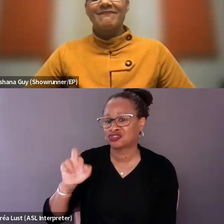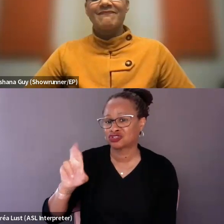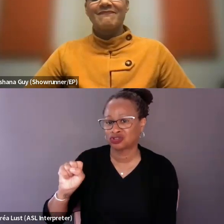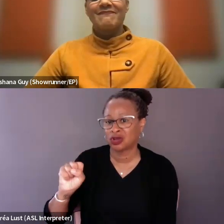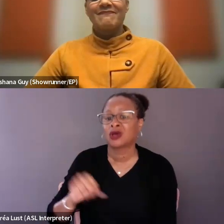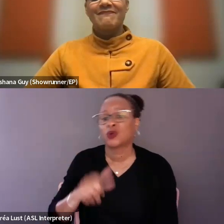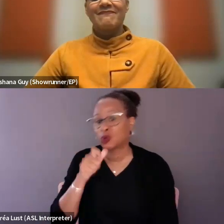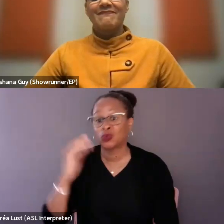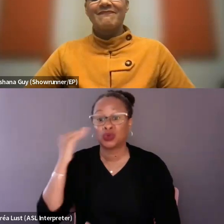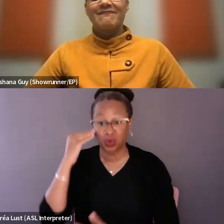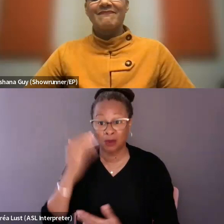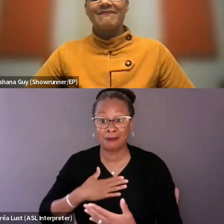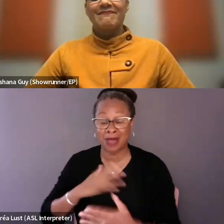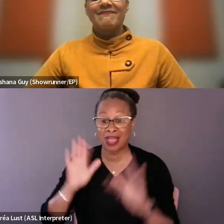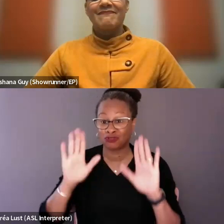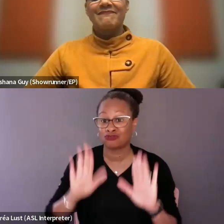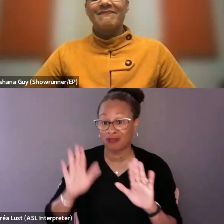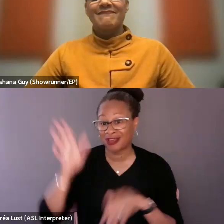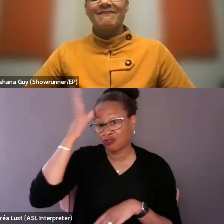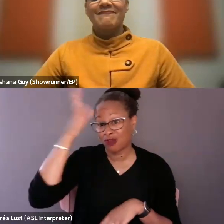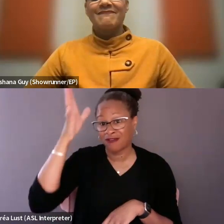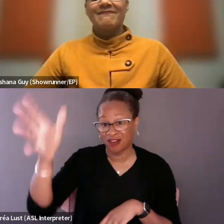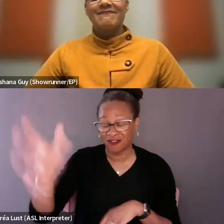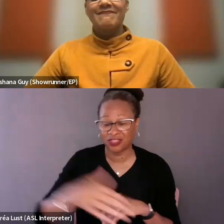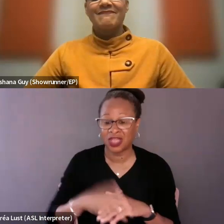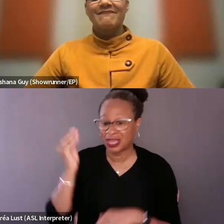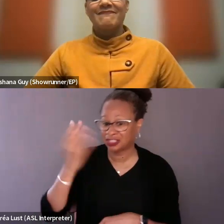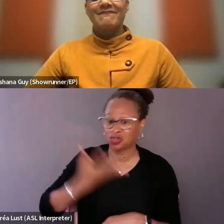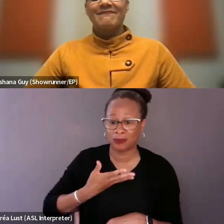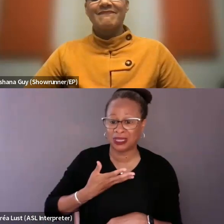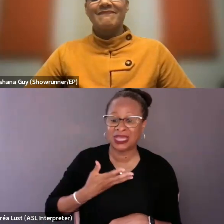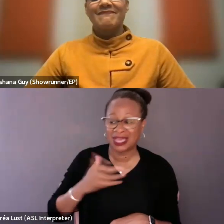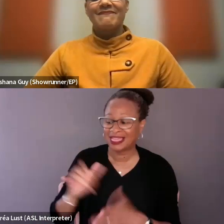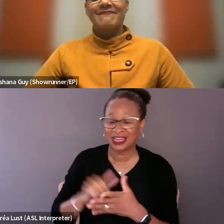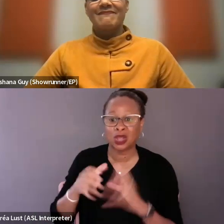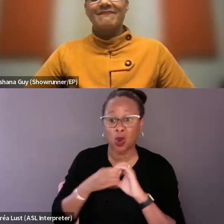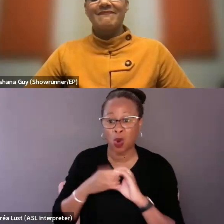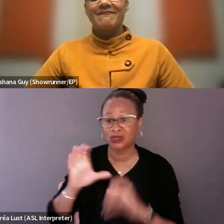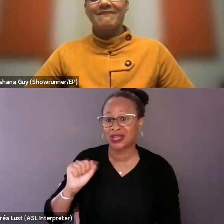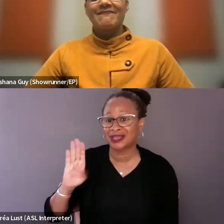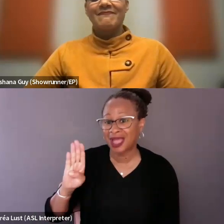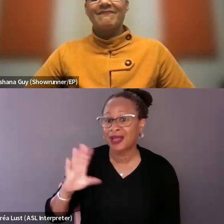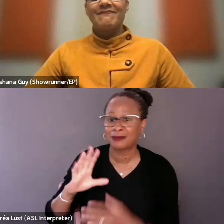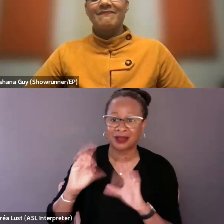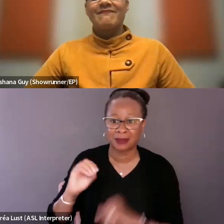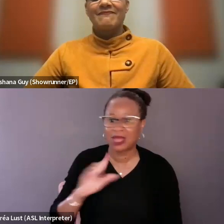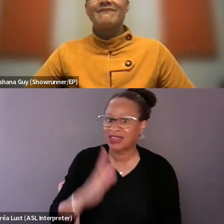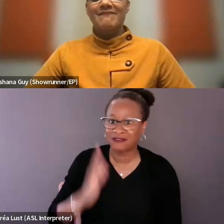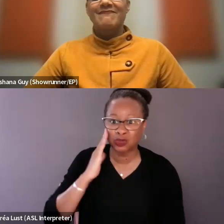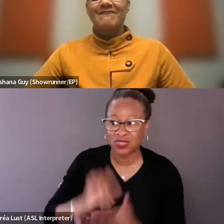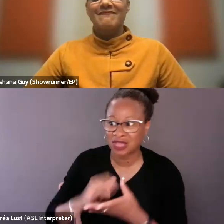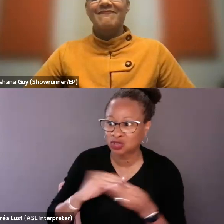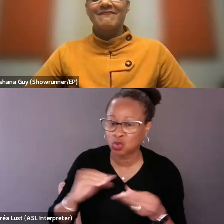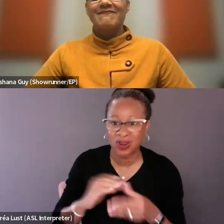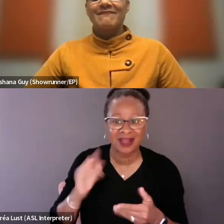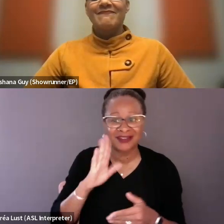great-grandfather. And you see in the documentary, told me my great-grandfather owned a cab company. Never knew that story, never had